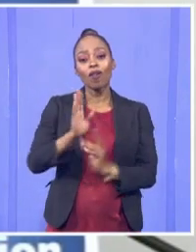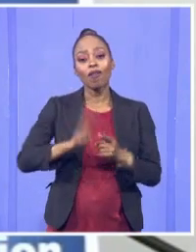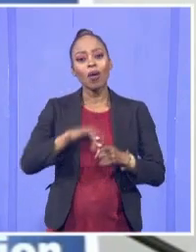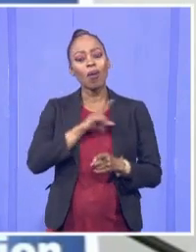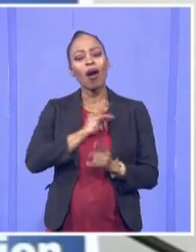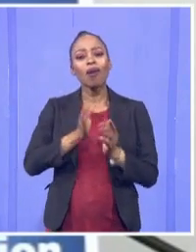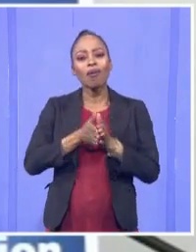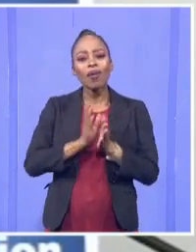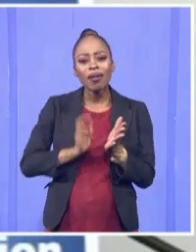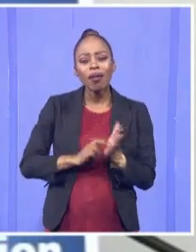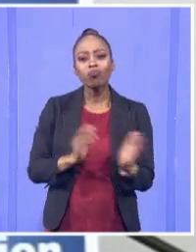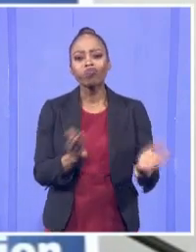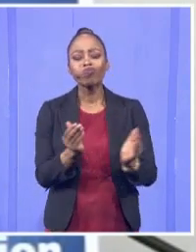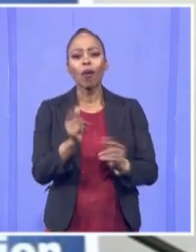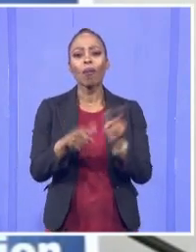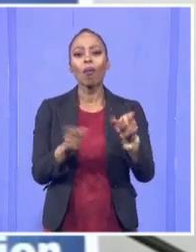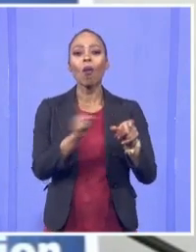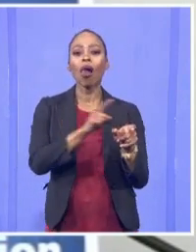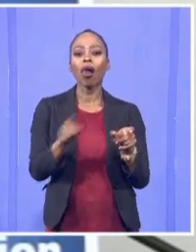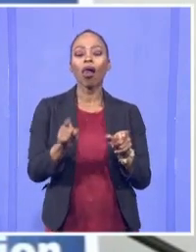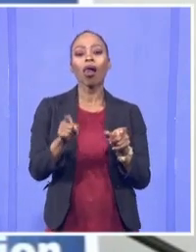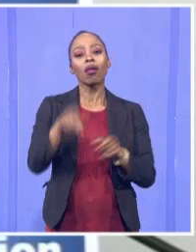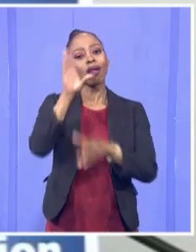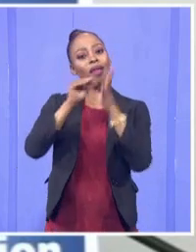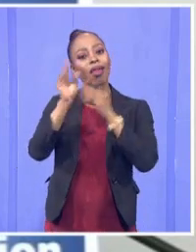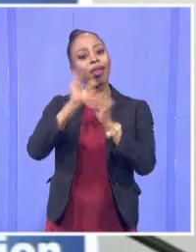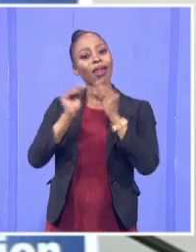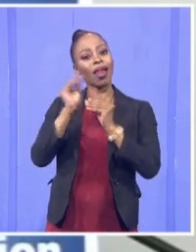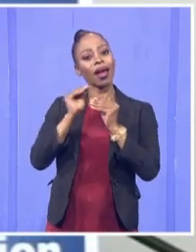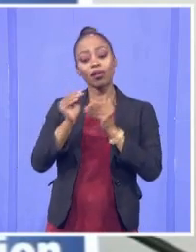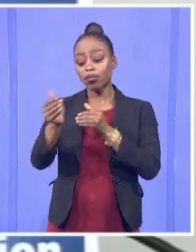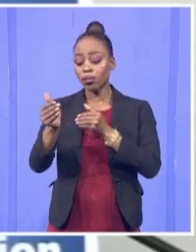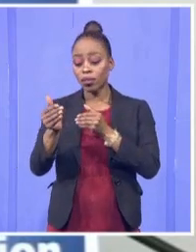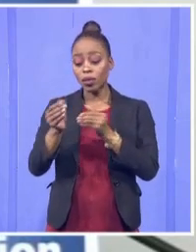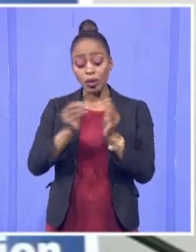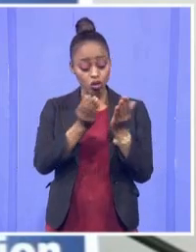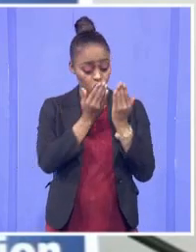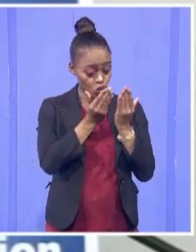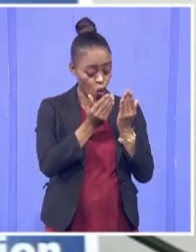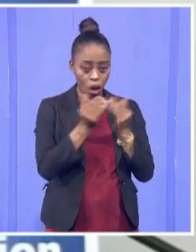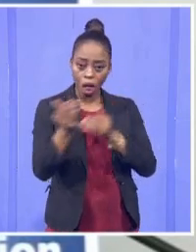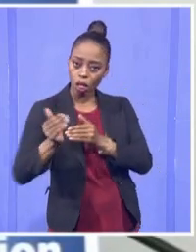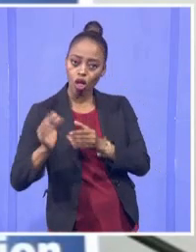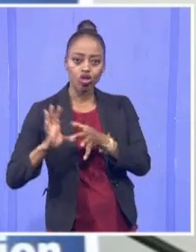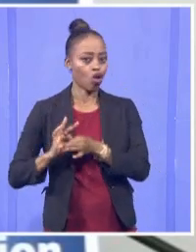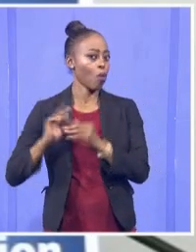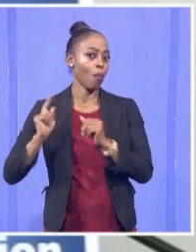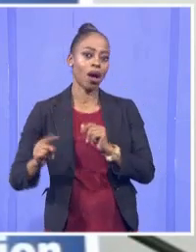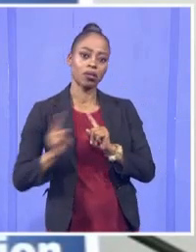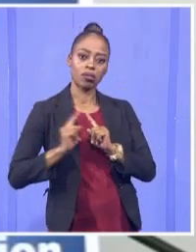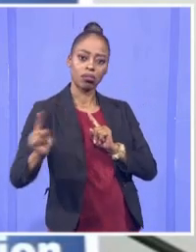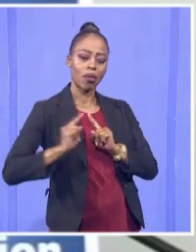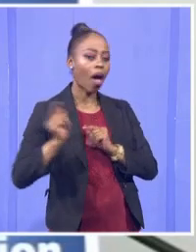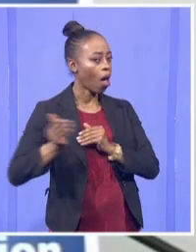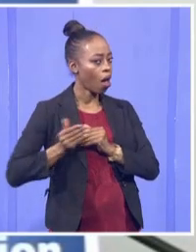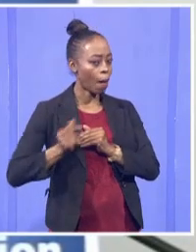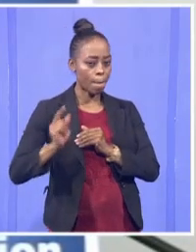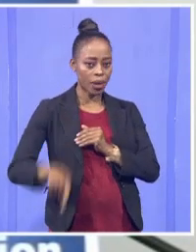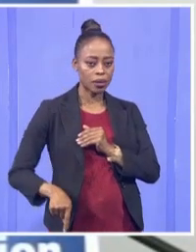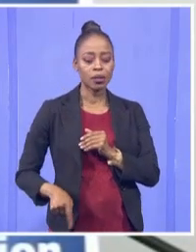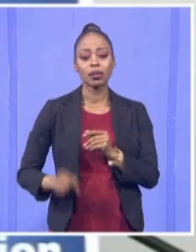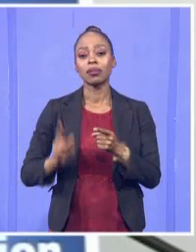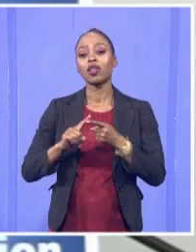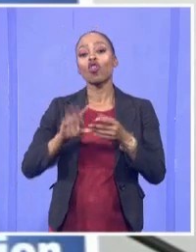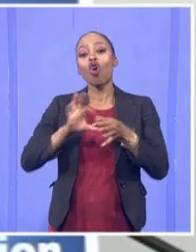to encourage people to learn closer to where they stay. So the first key criteria is home